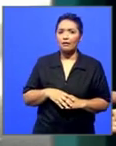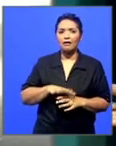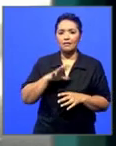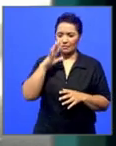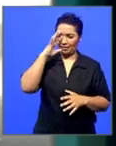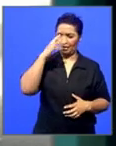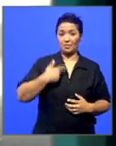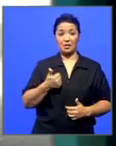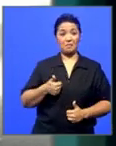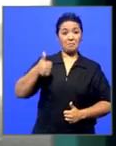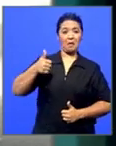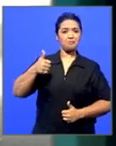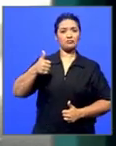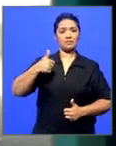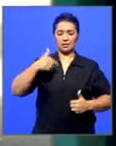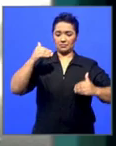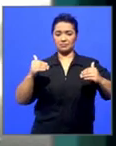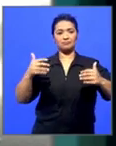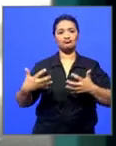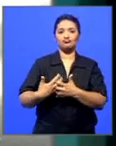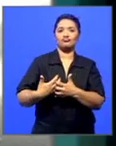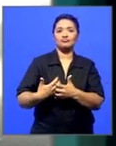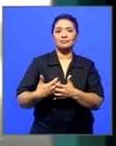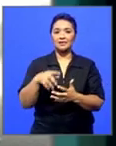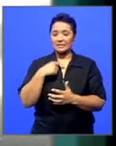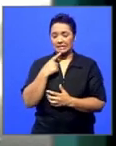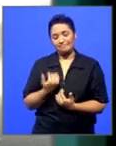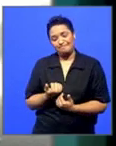ordinary person. And if he was wrong, to say, comrade, I was